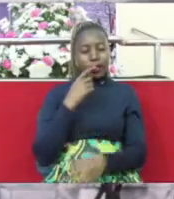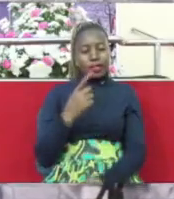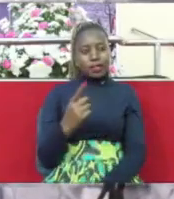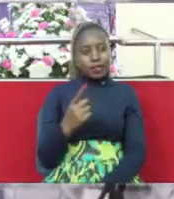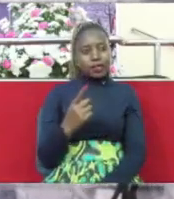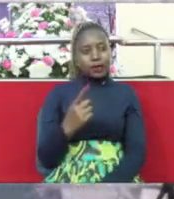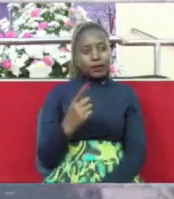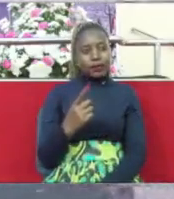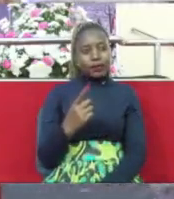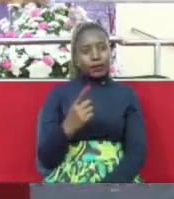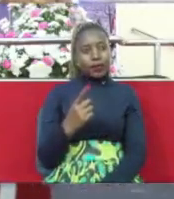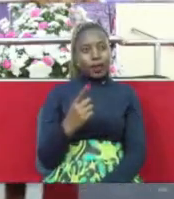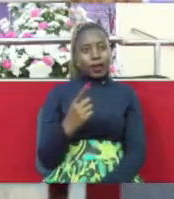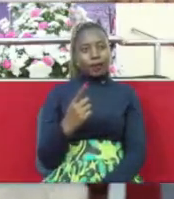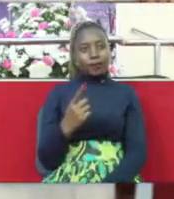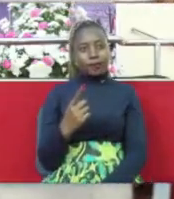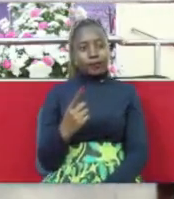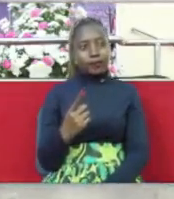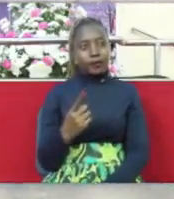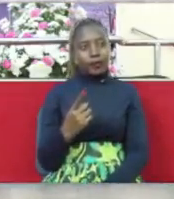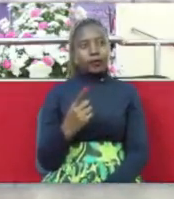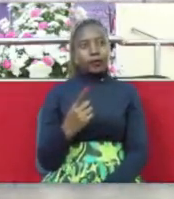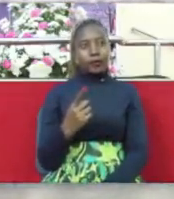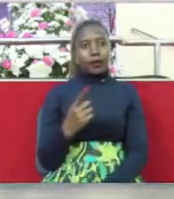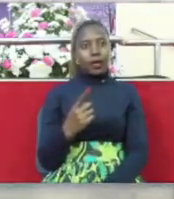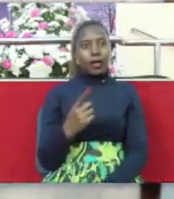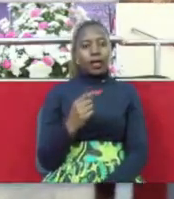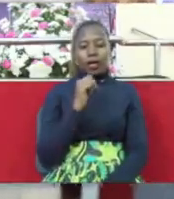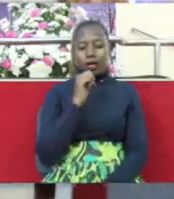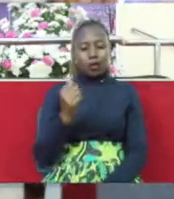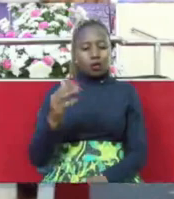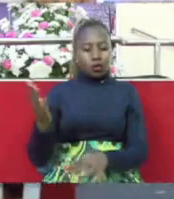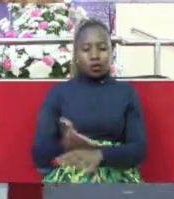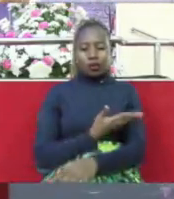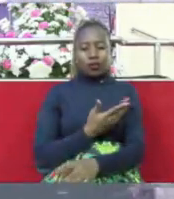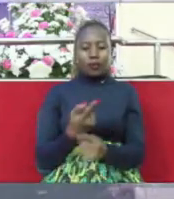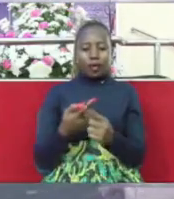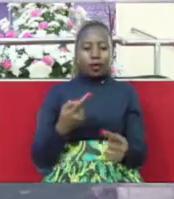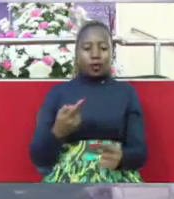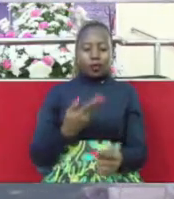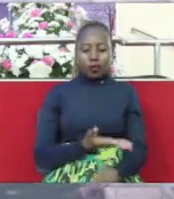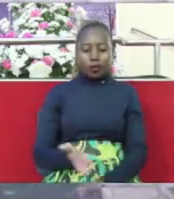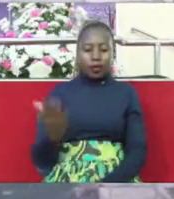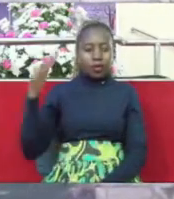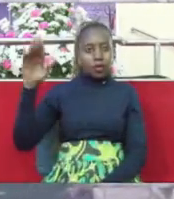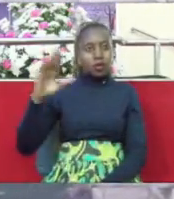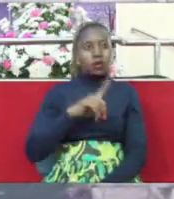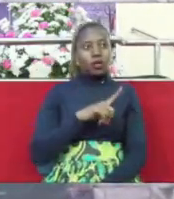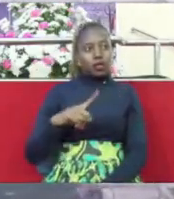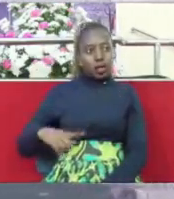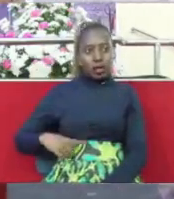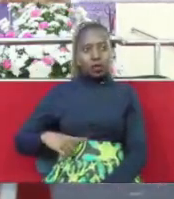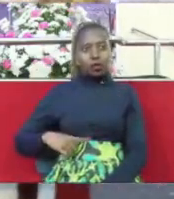says, cast me not away from your presence, O Lord. Restore unto me the joy of